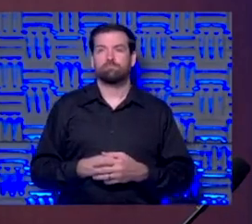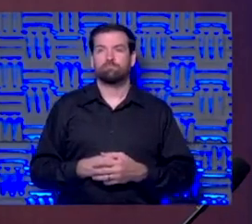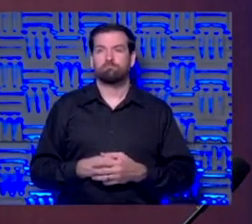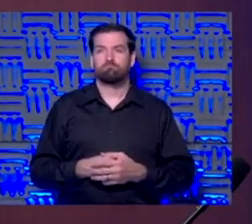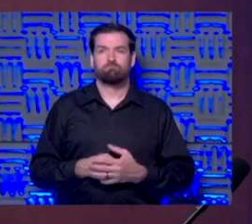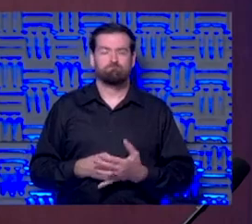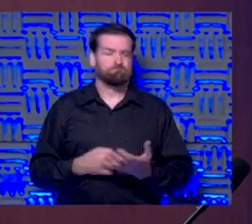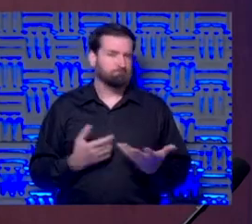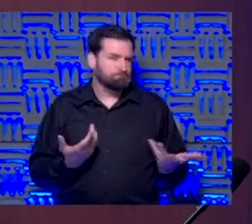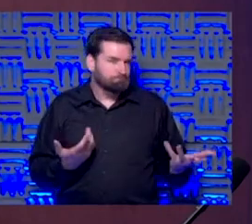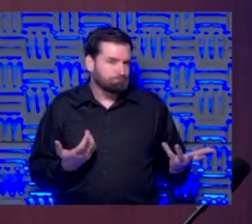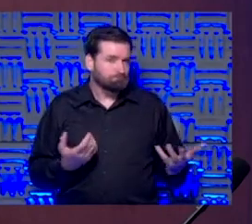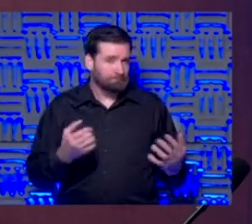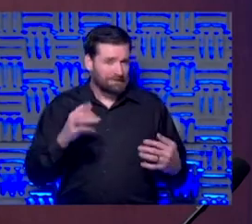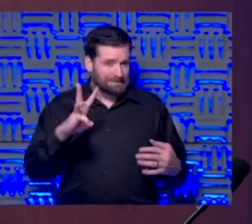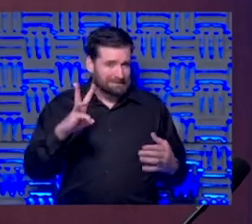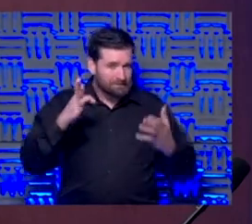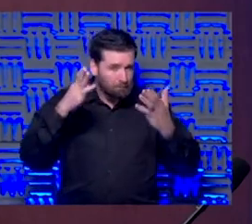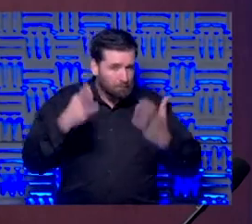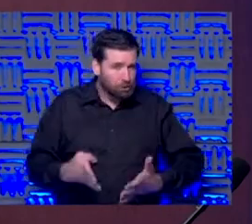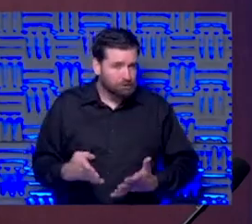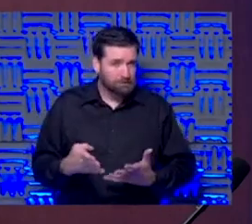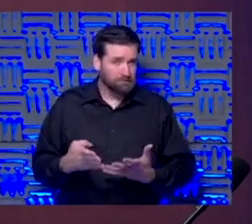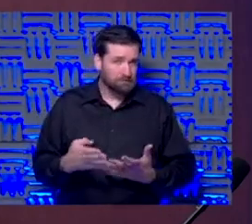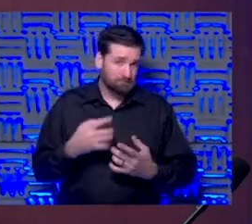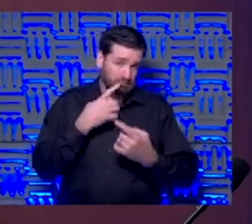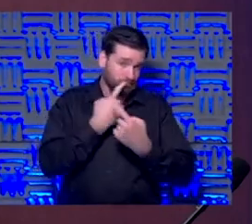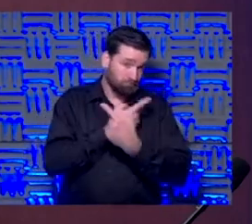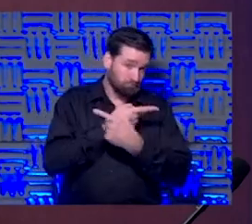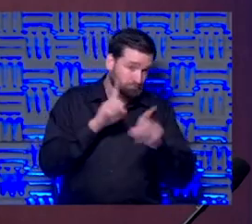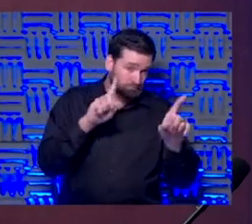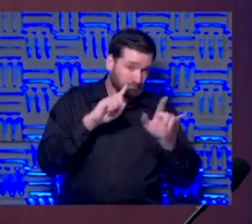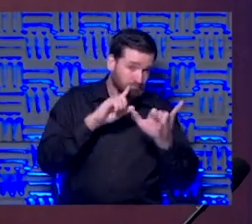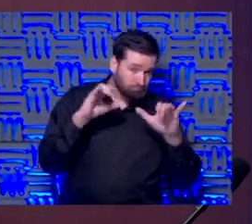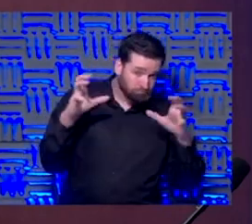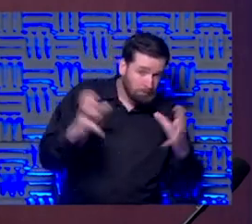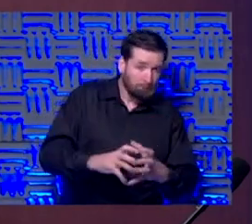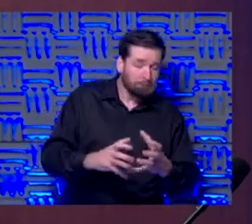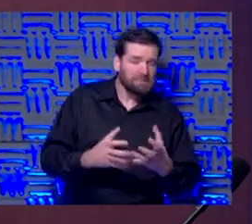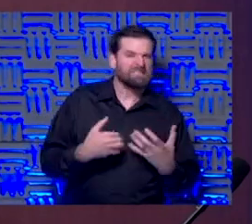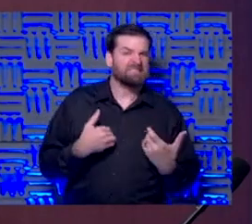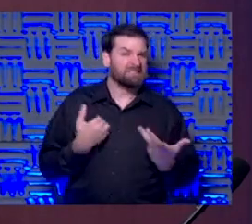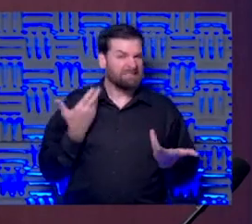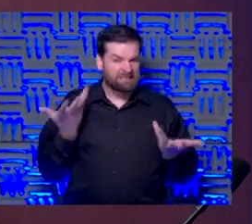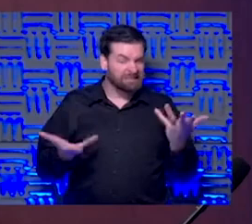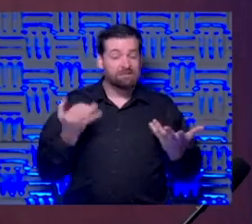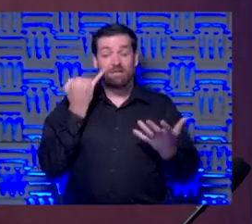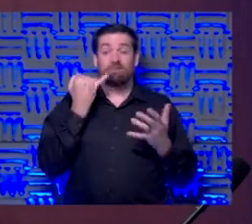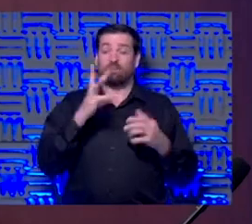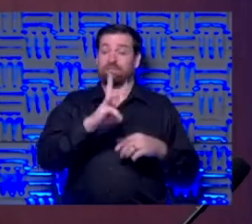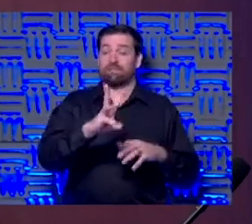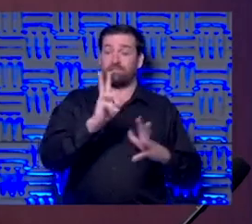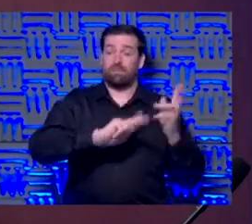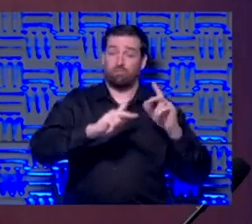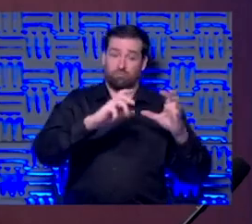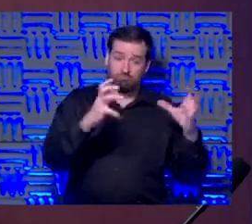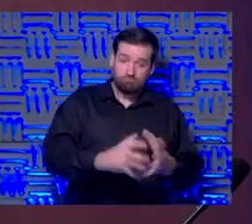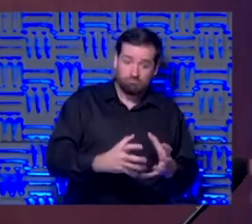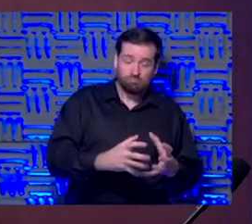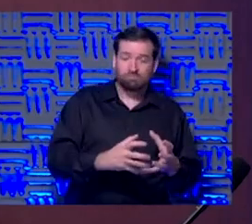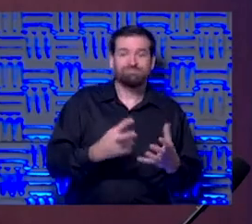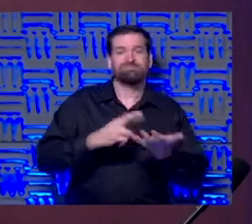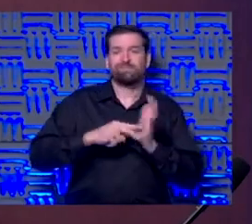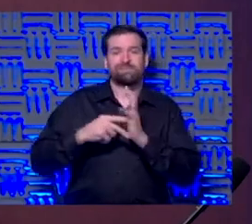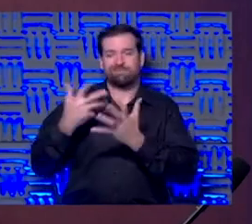I don't know if the 6 person is going to be able to kind of stick together, but I would just say if those 6 people are in the cohort, then they probably shouldn't